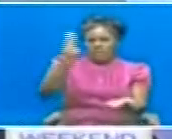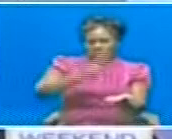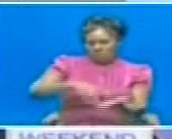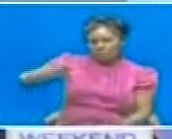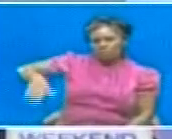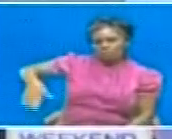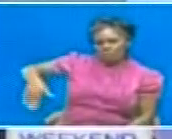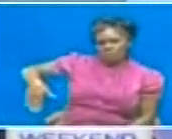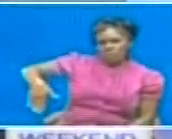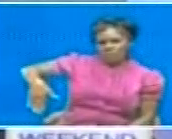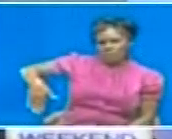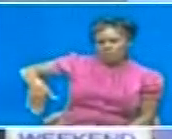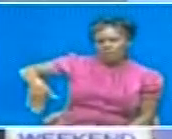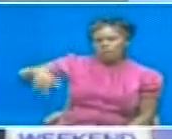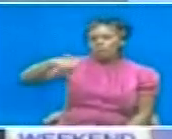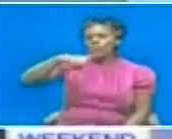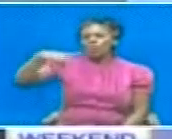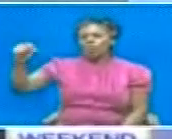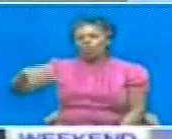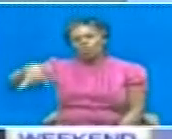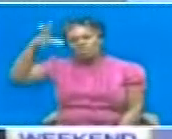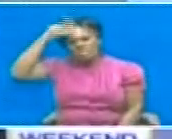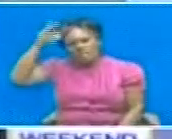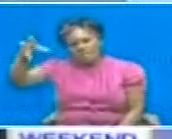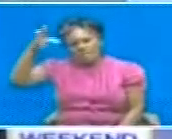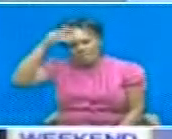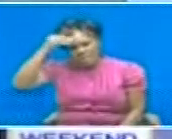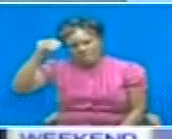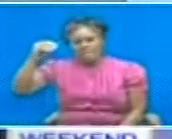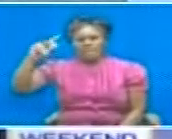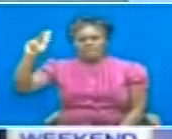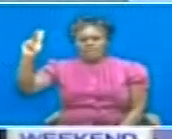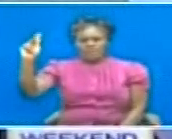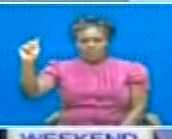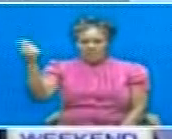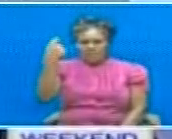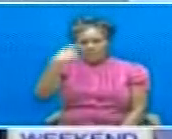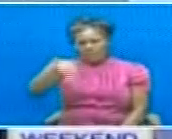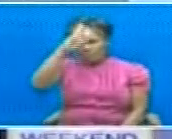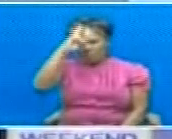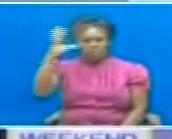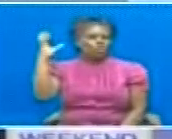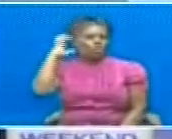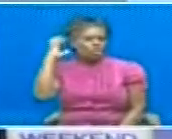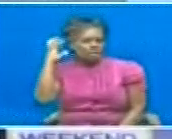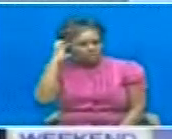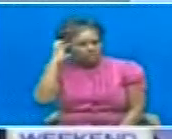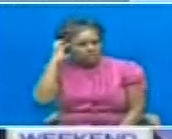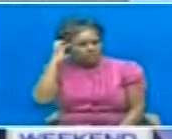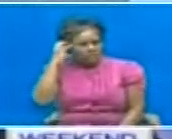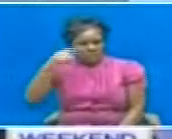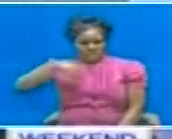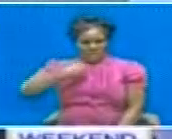pending promptly report for training at the Kenya Police College in Kiganjo. I take